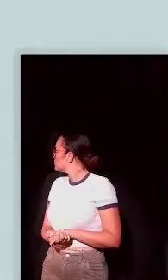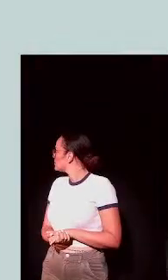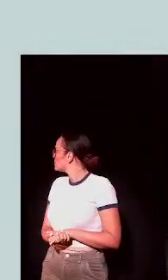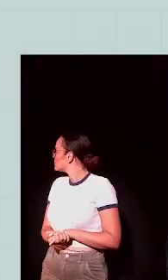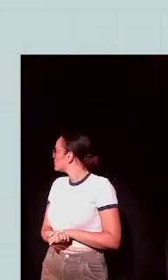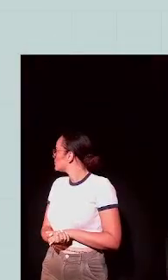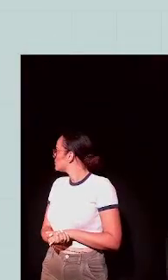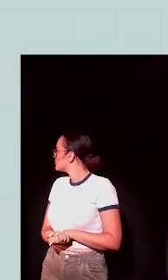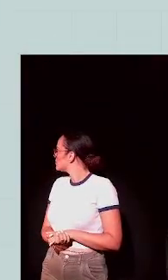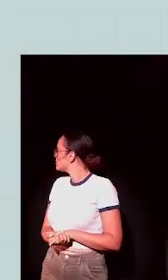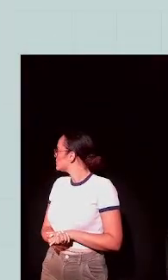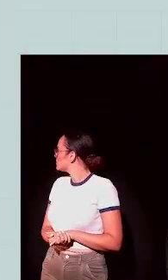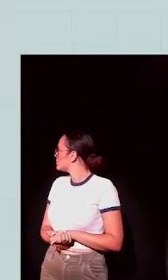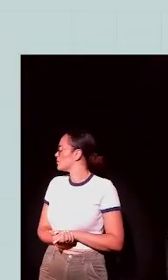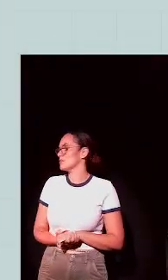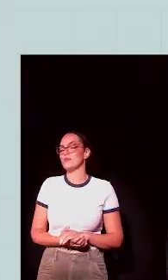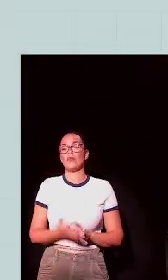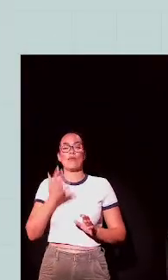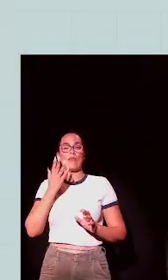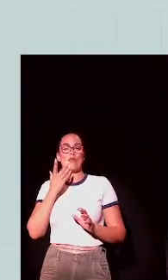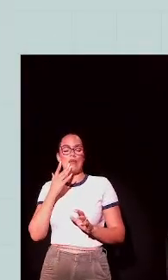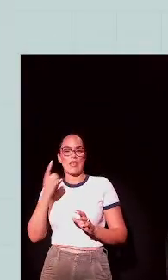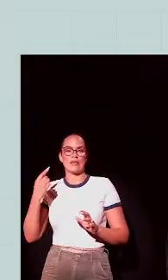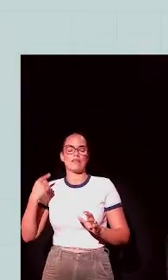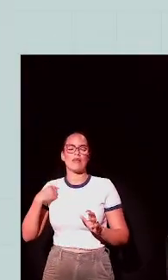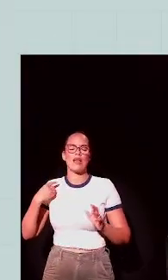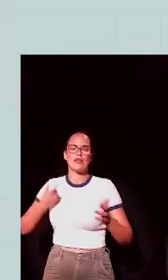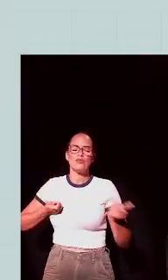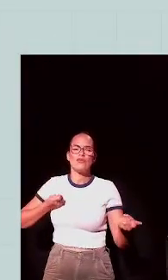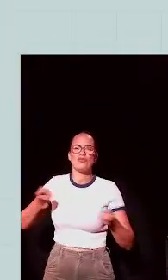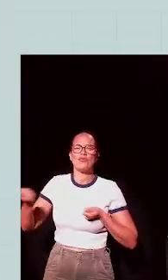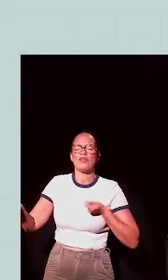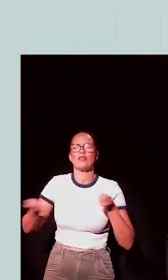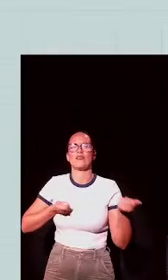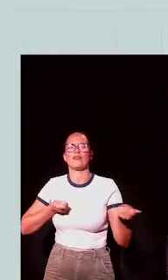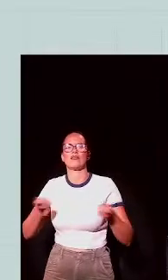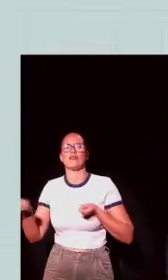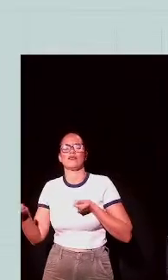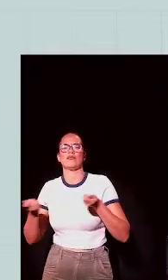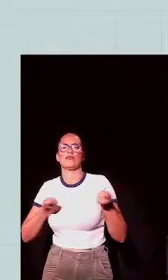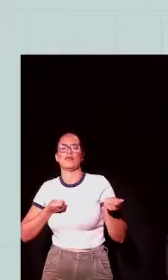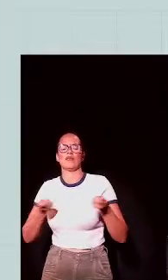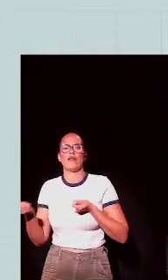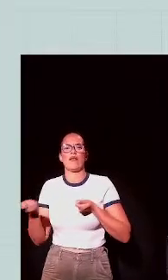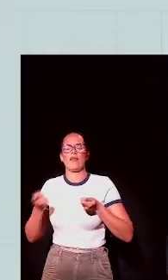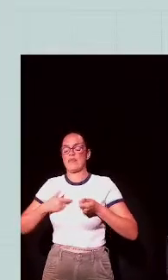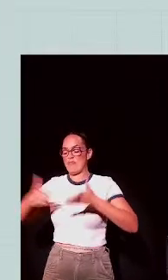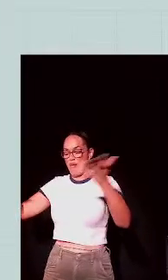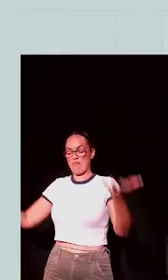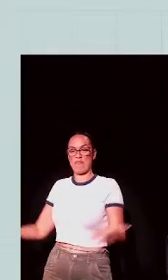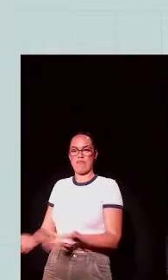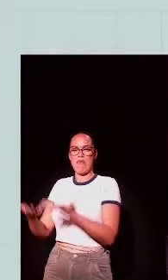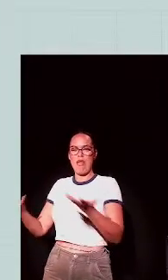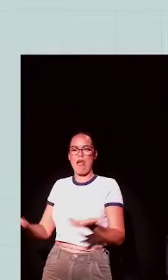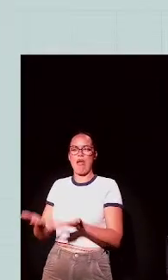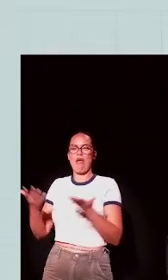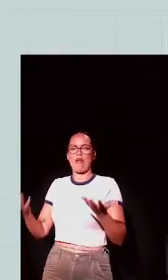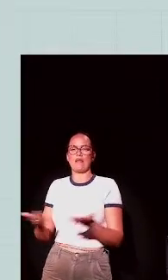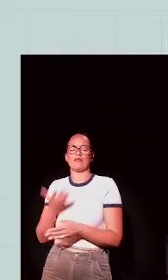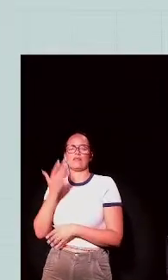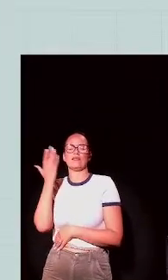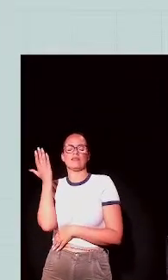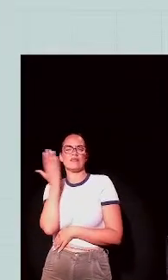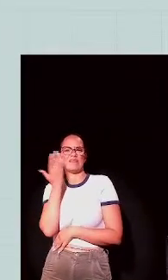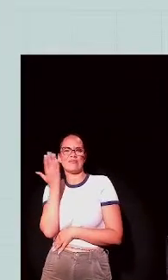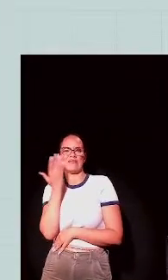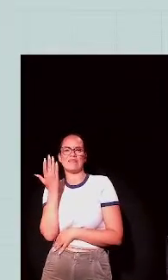When in Rome, when in playgrounds, doesn't seem to